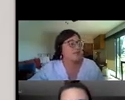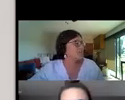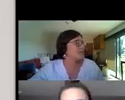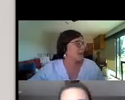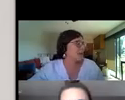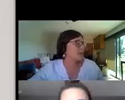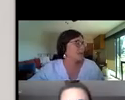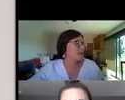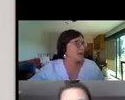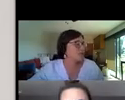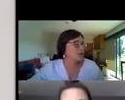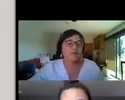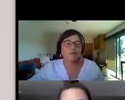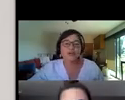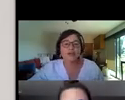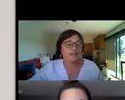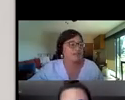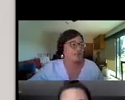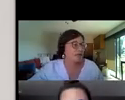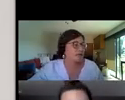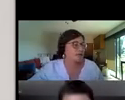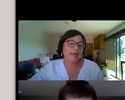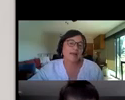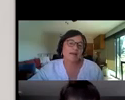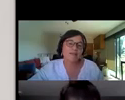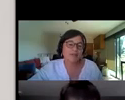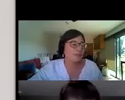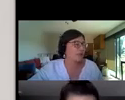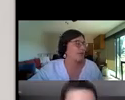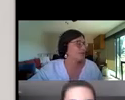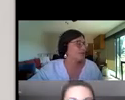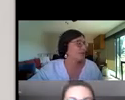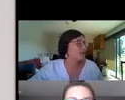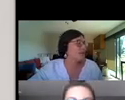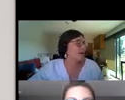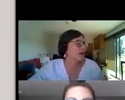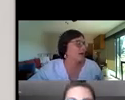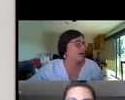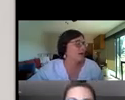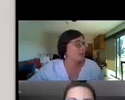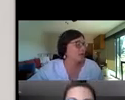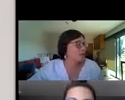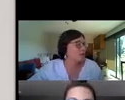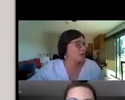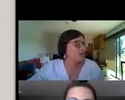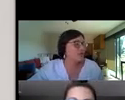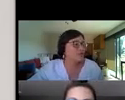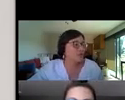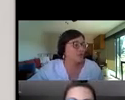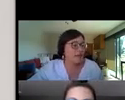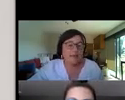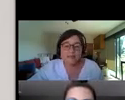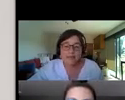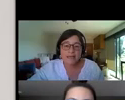ancestry from a Spanish-speaking country, regardless of race. So again, another very broad term. It's been used nearly for